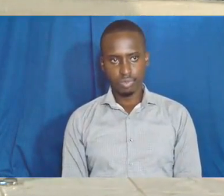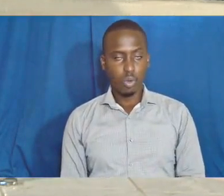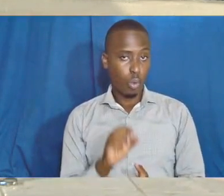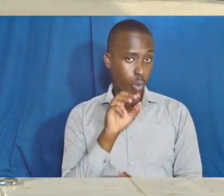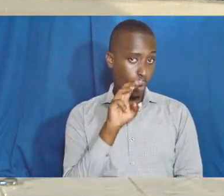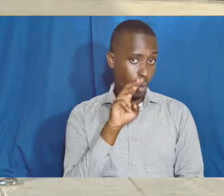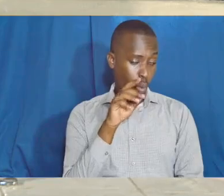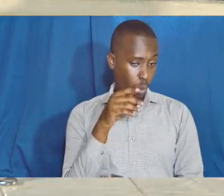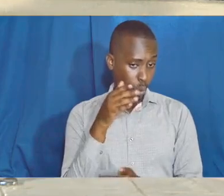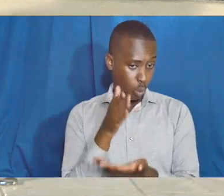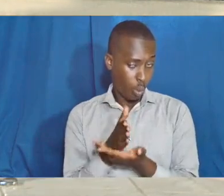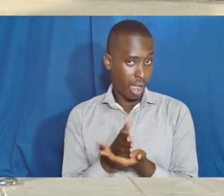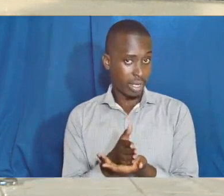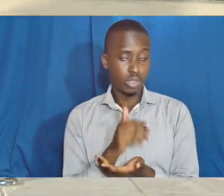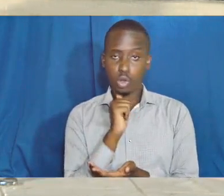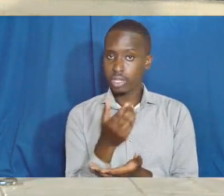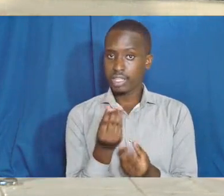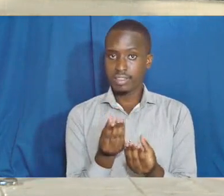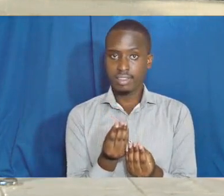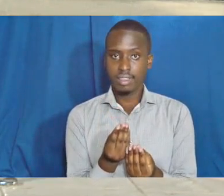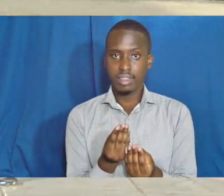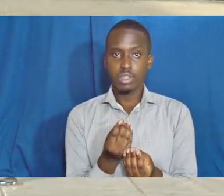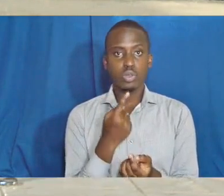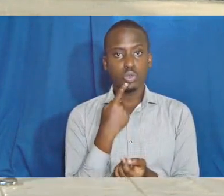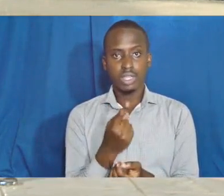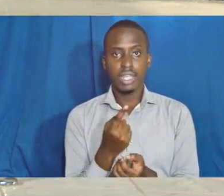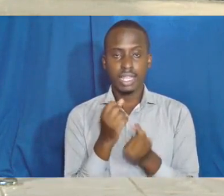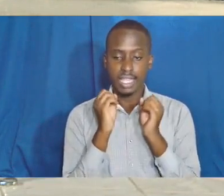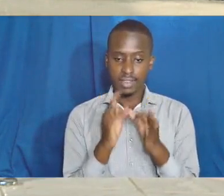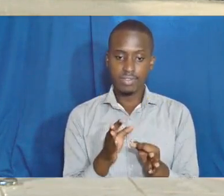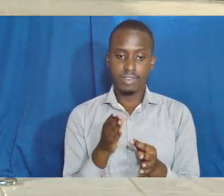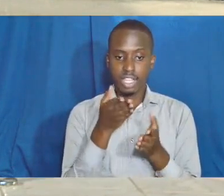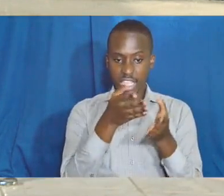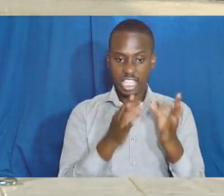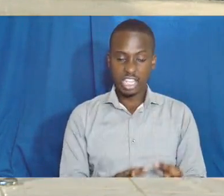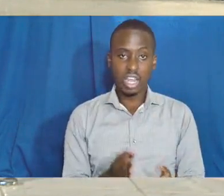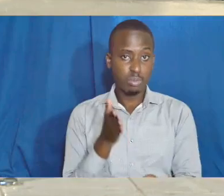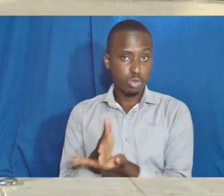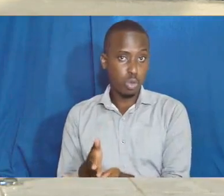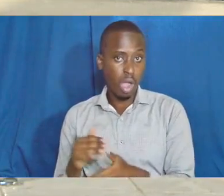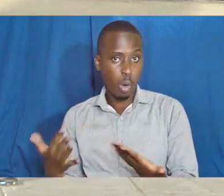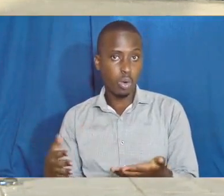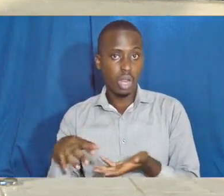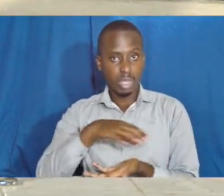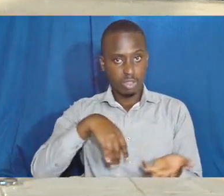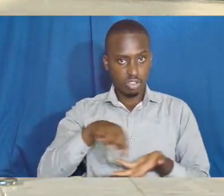Well, it is not very easy to tell whether substance is pure or is a